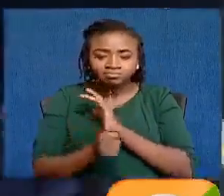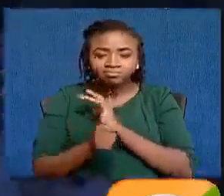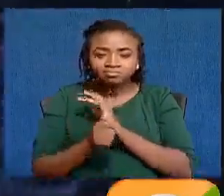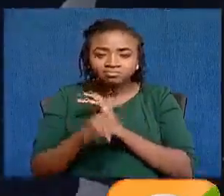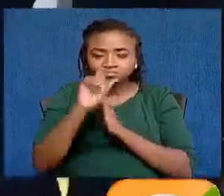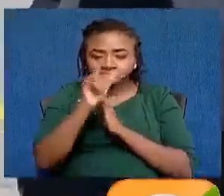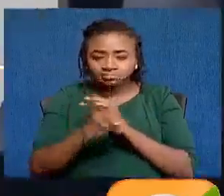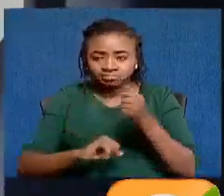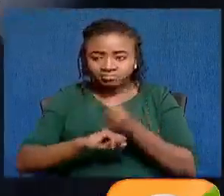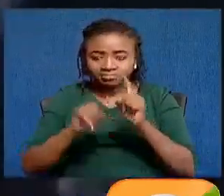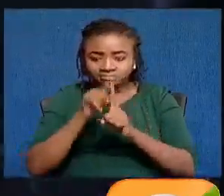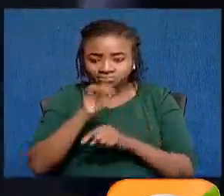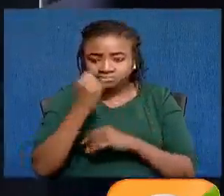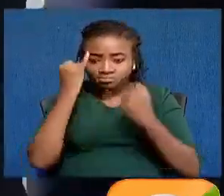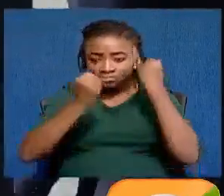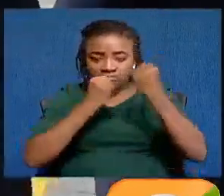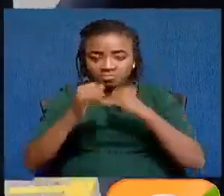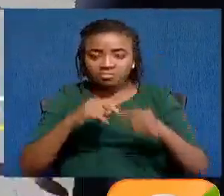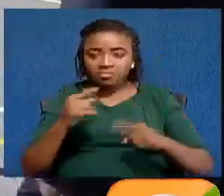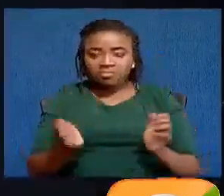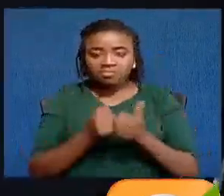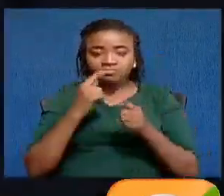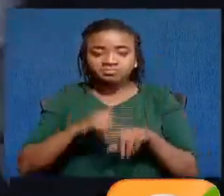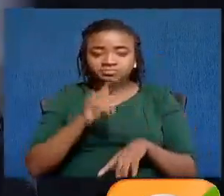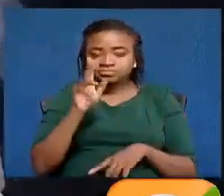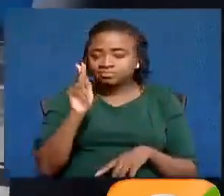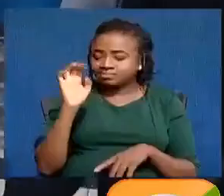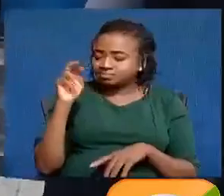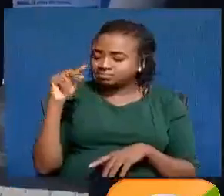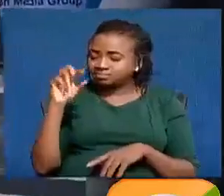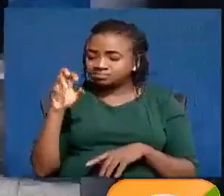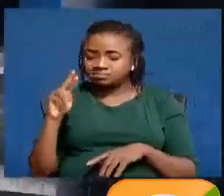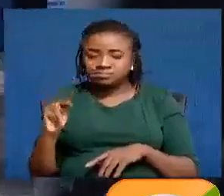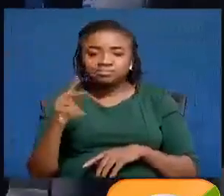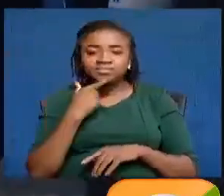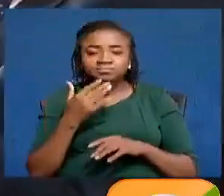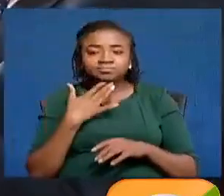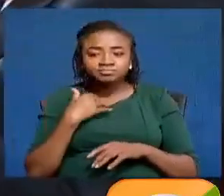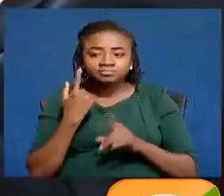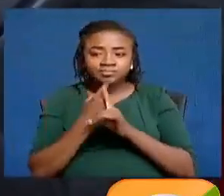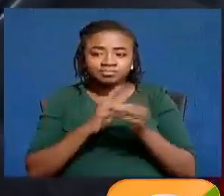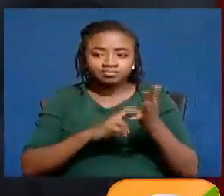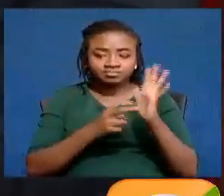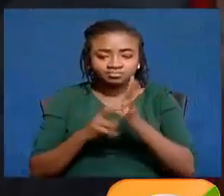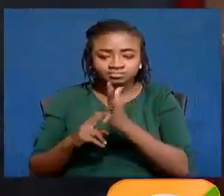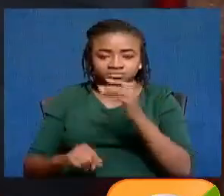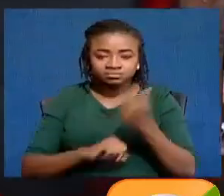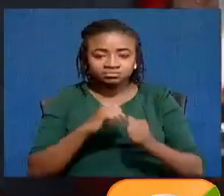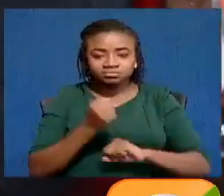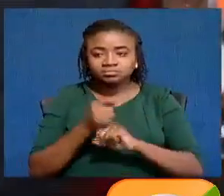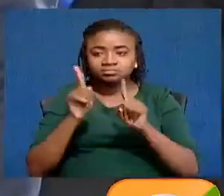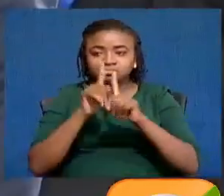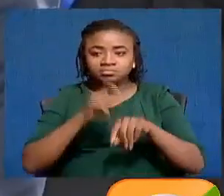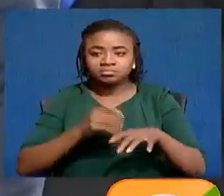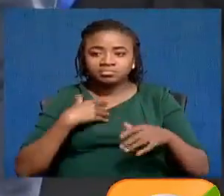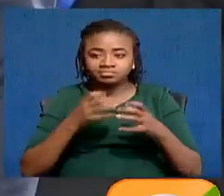partners. This initiative comes as KenGen continues to advocate for cross-border energy projects as it strives to expand the